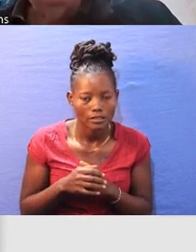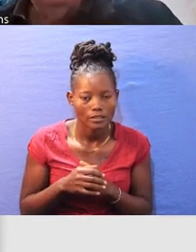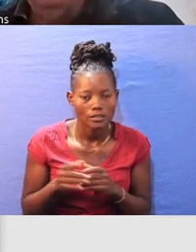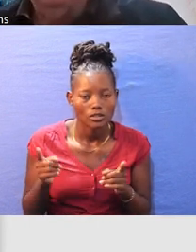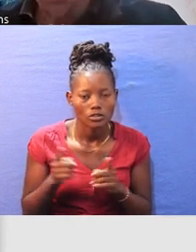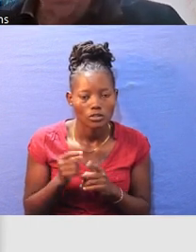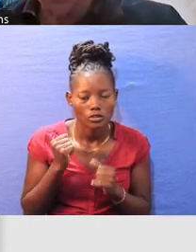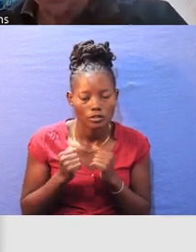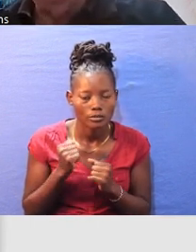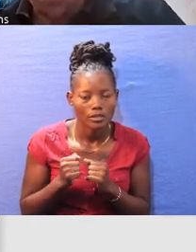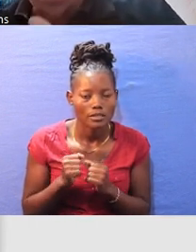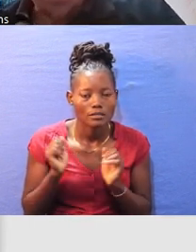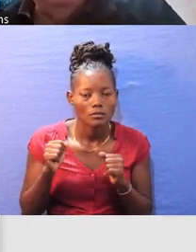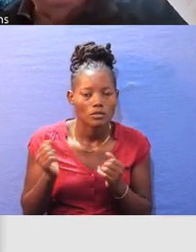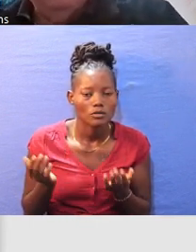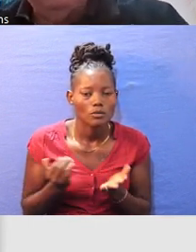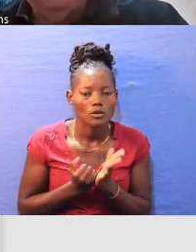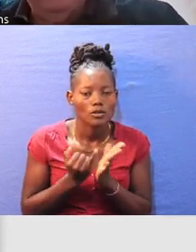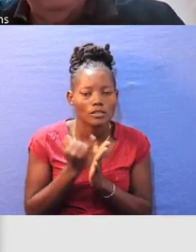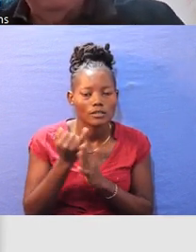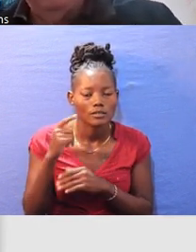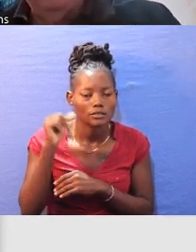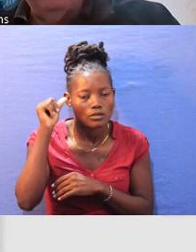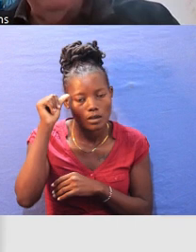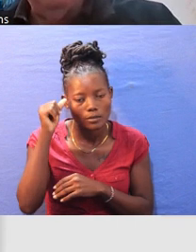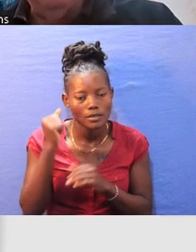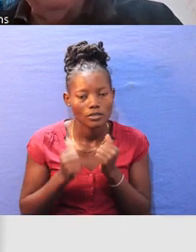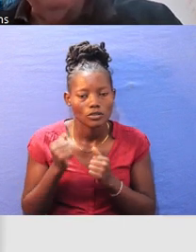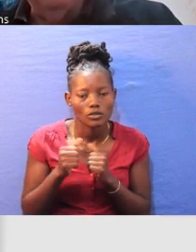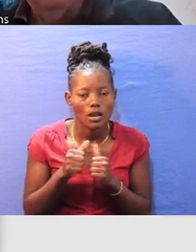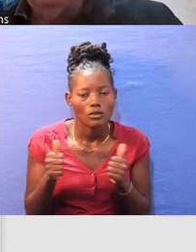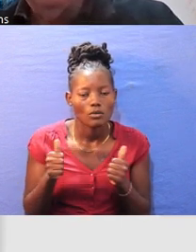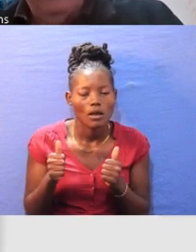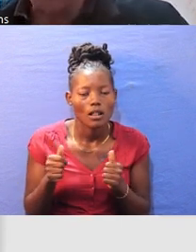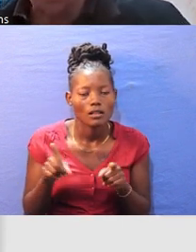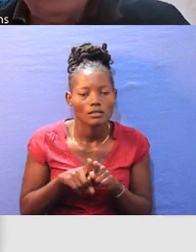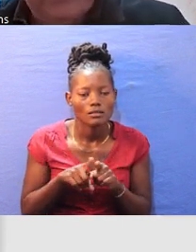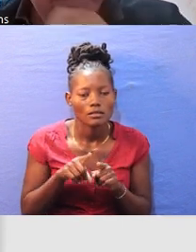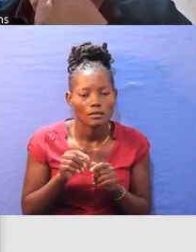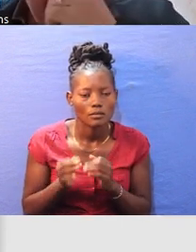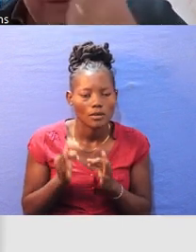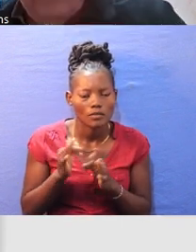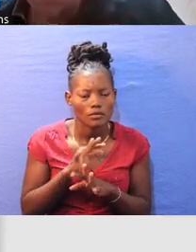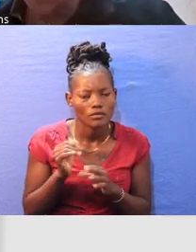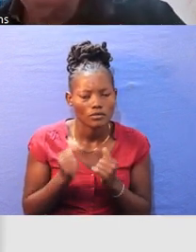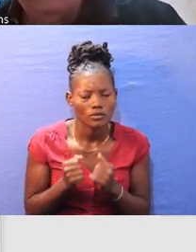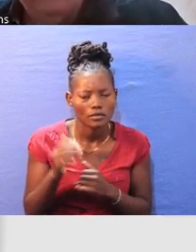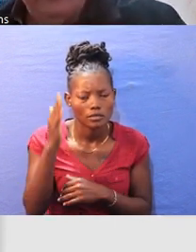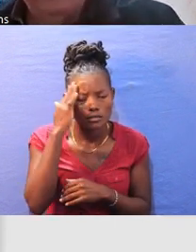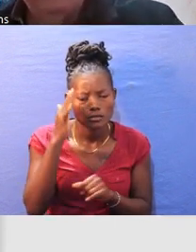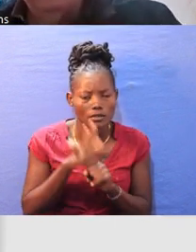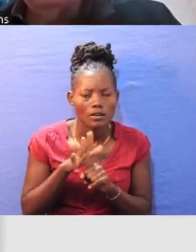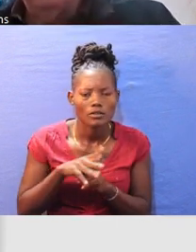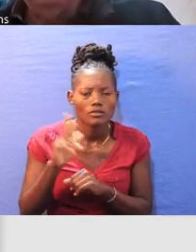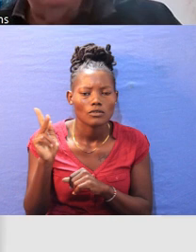though. Short sprints still increase your ability to run efficiently, okay? Even for a distance